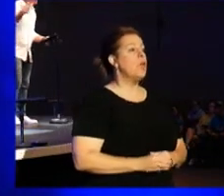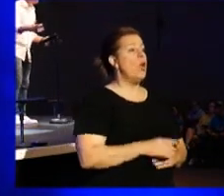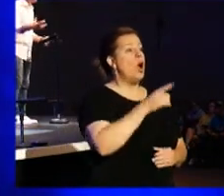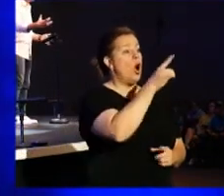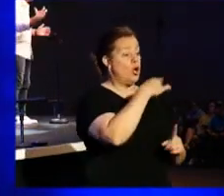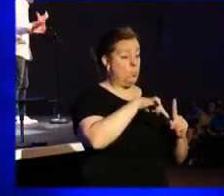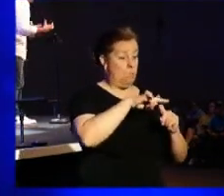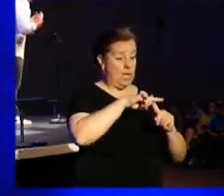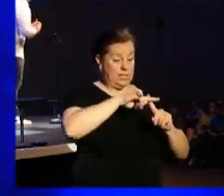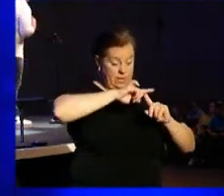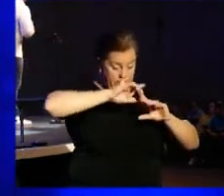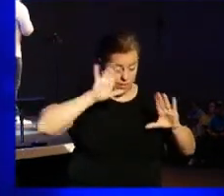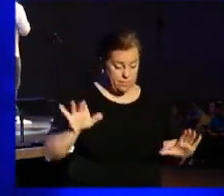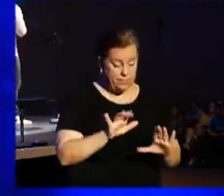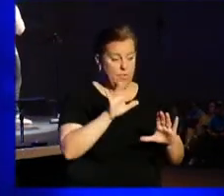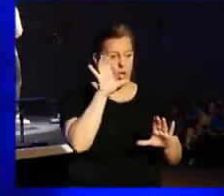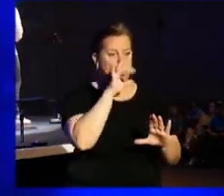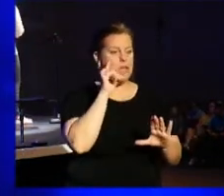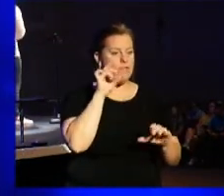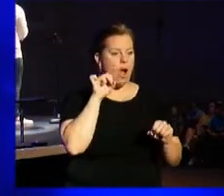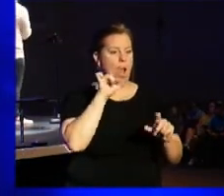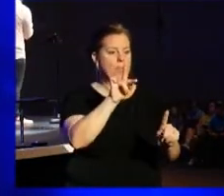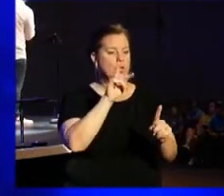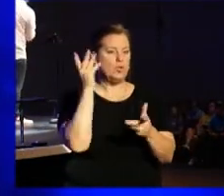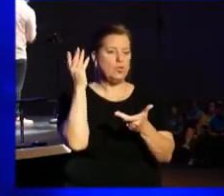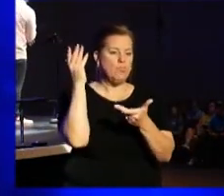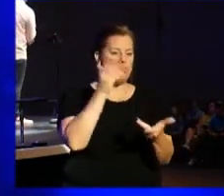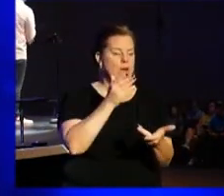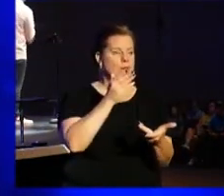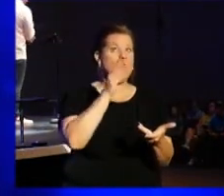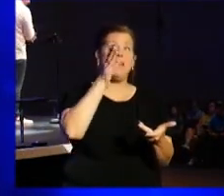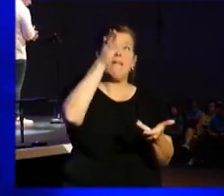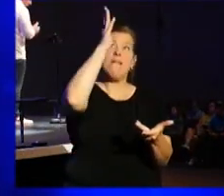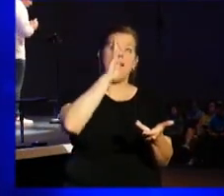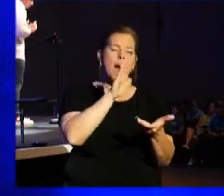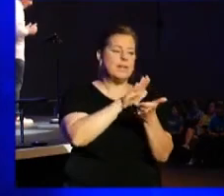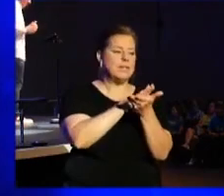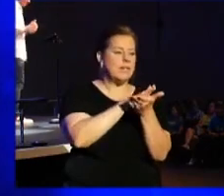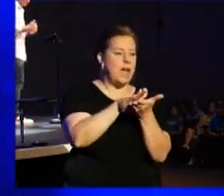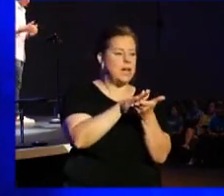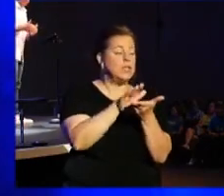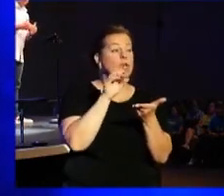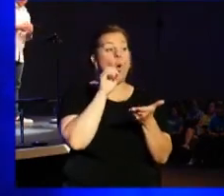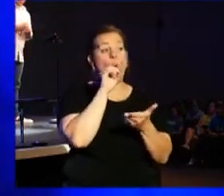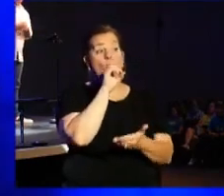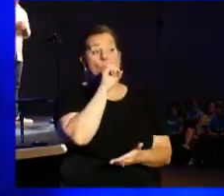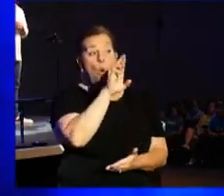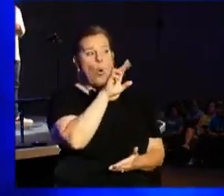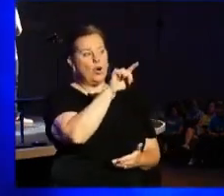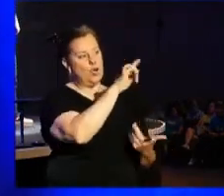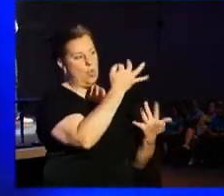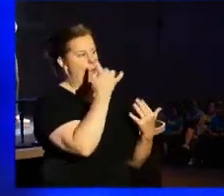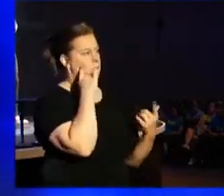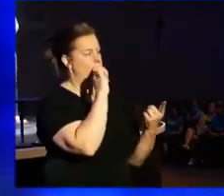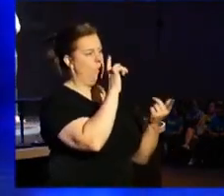proactively looking for opportunities to bring the kindness of God to this world, or are you waiting for them to come to